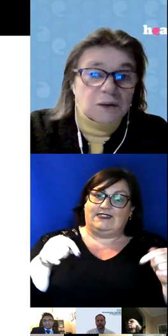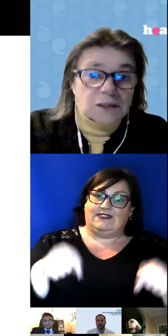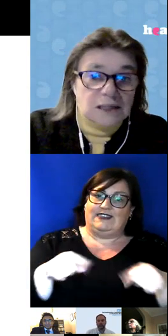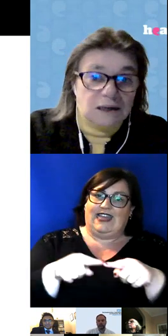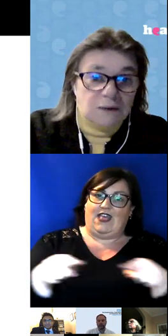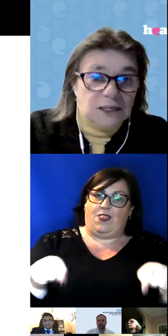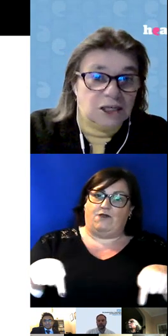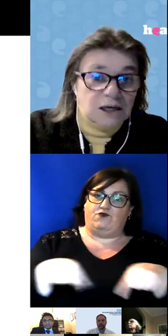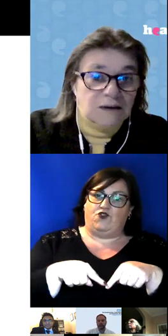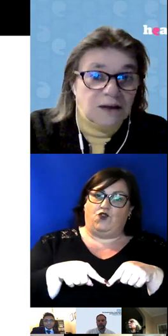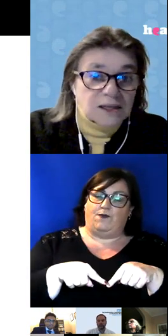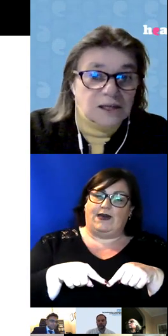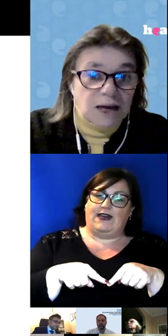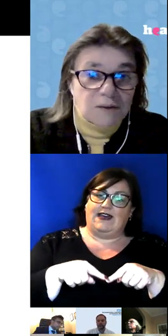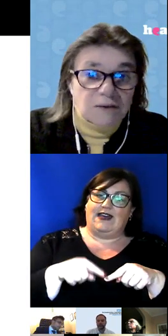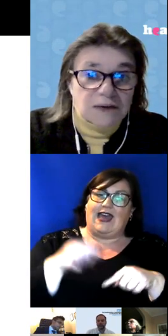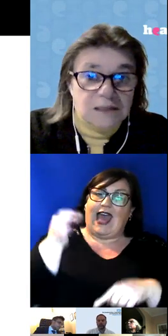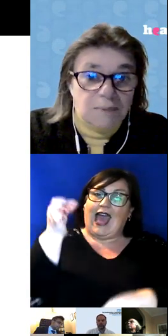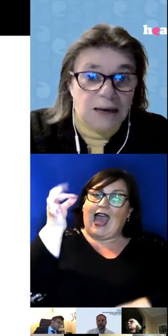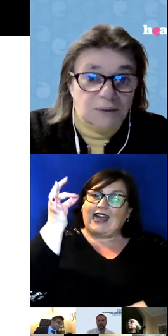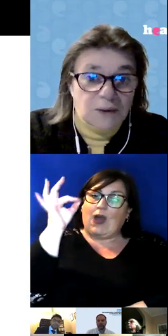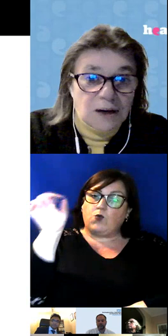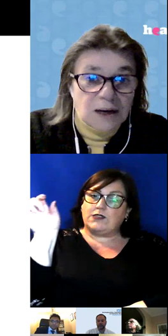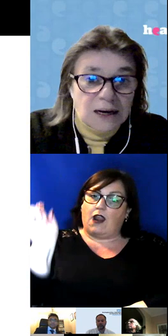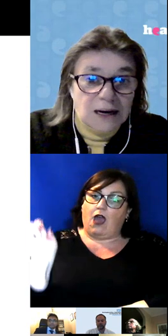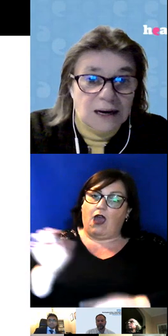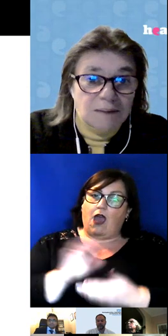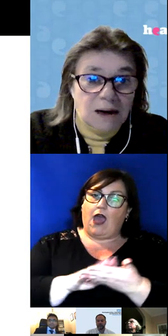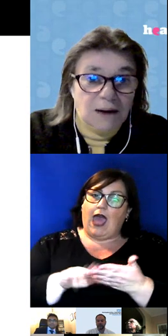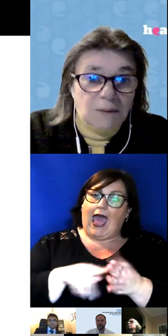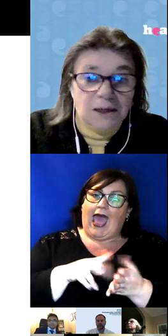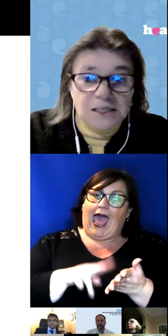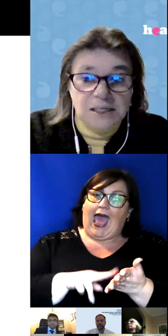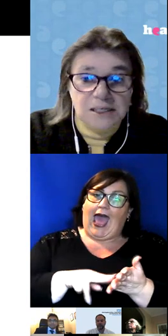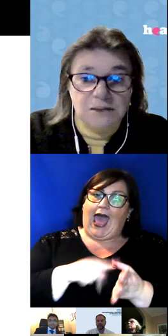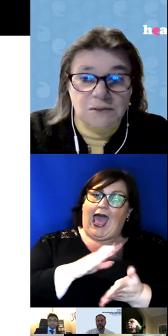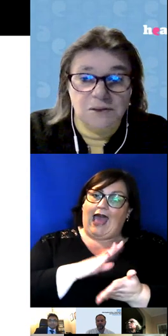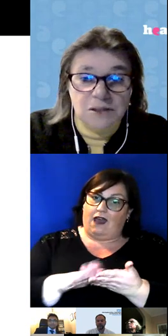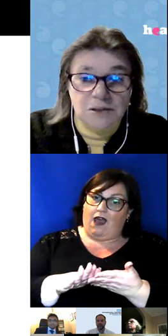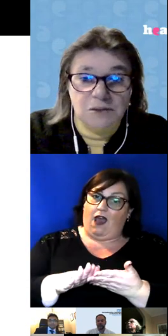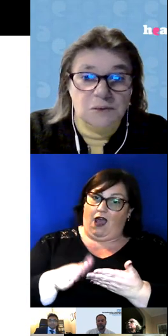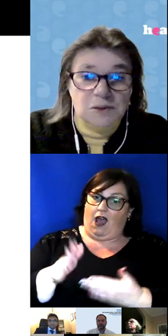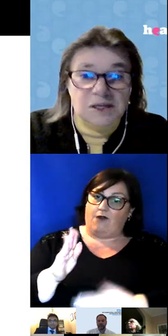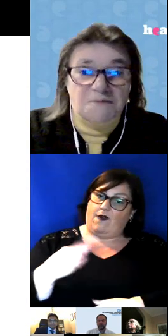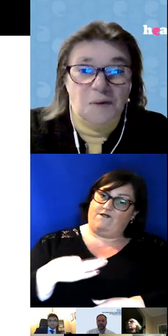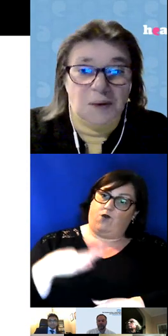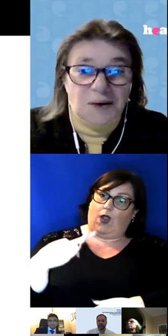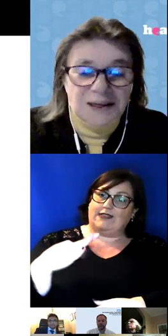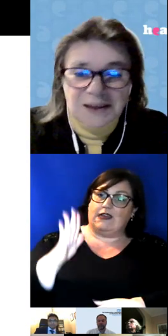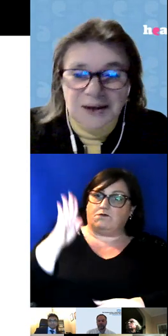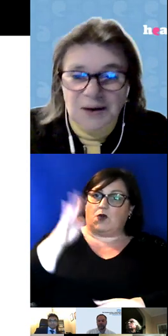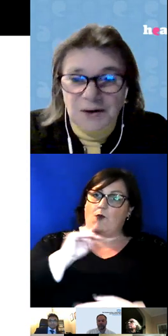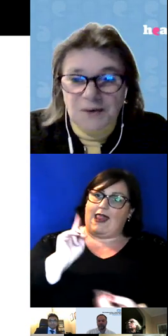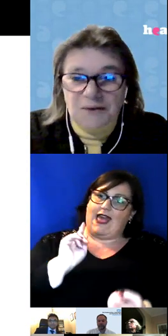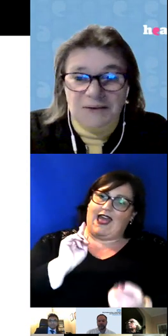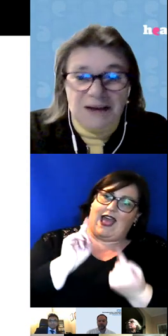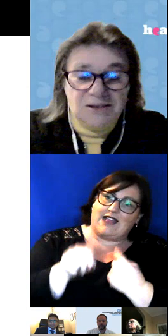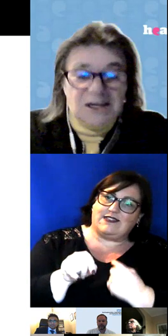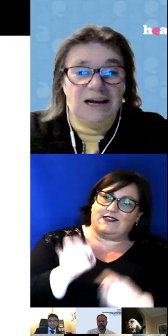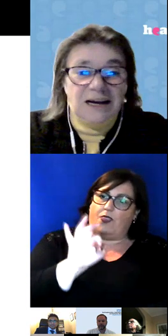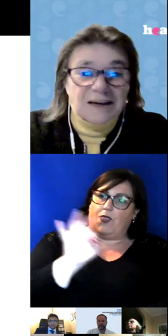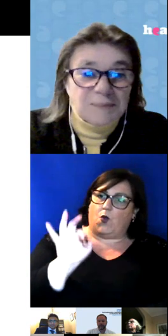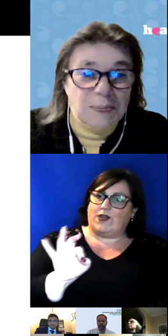offered to answer that question. If that's okay with the rest of the panel, I will ask her to step forward. Are you